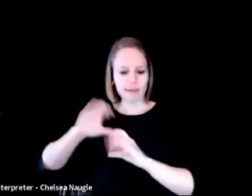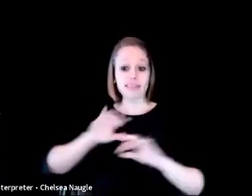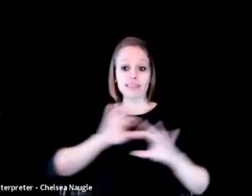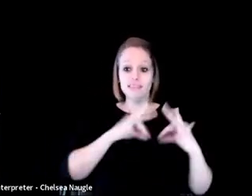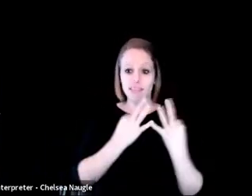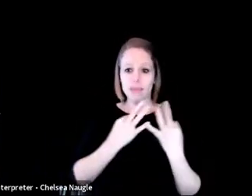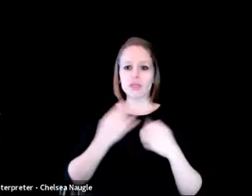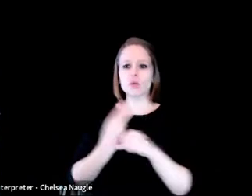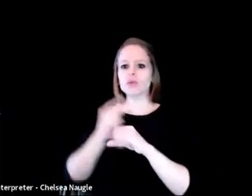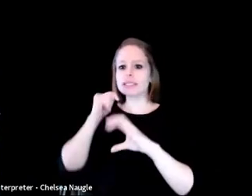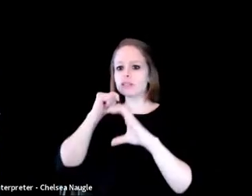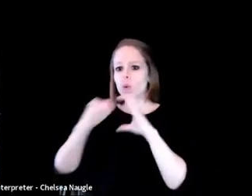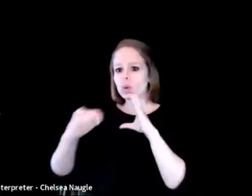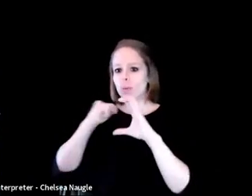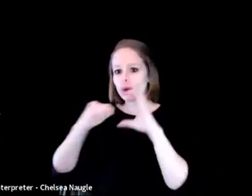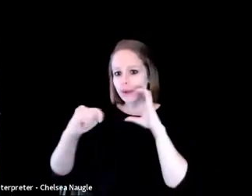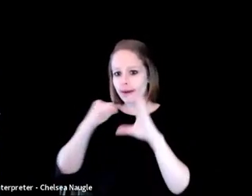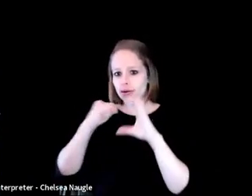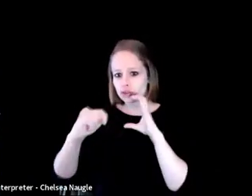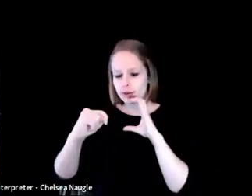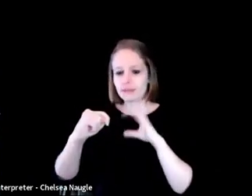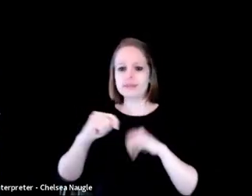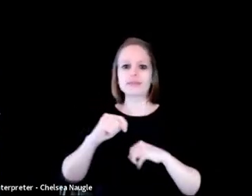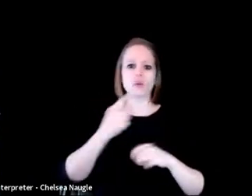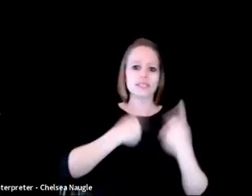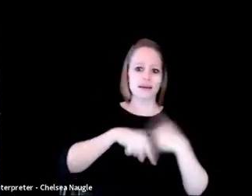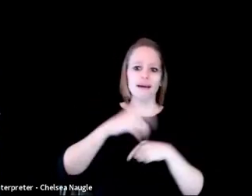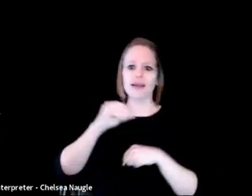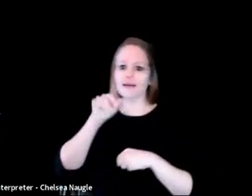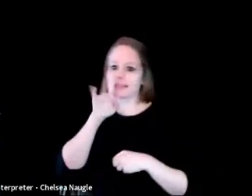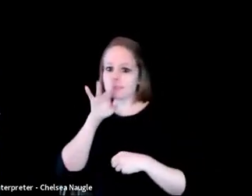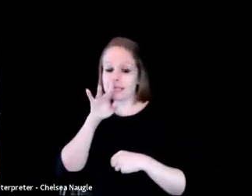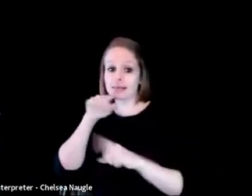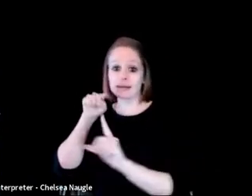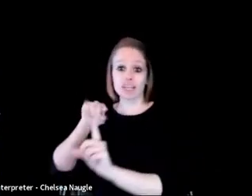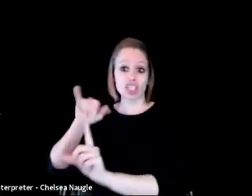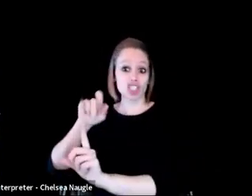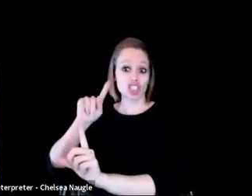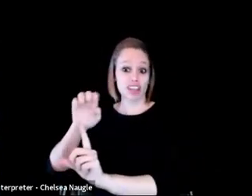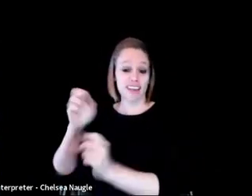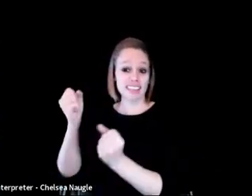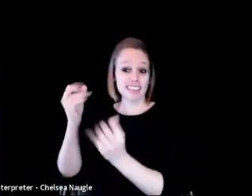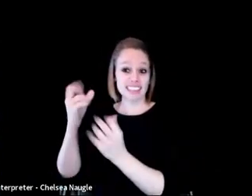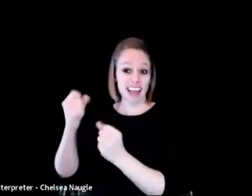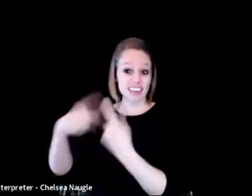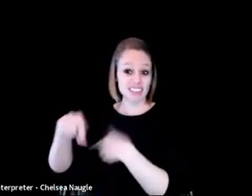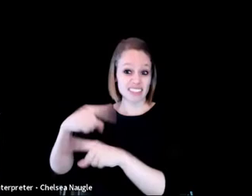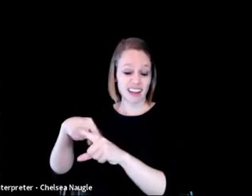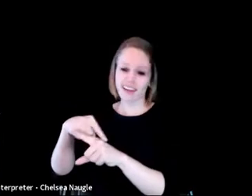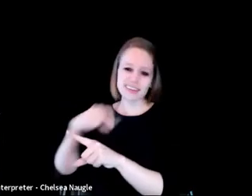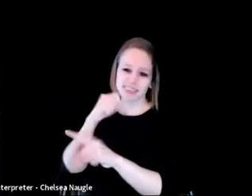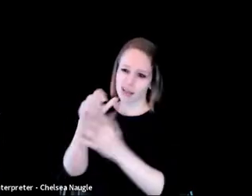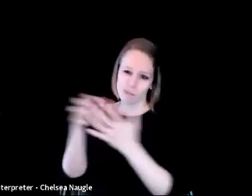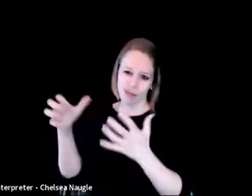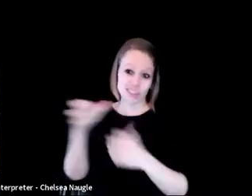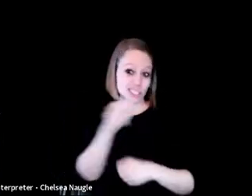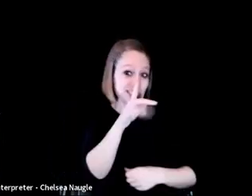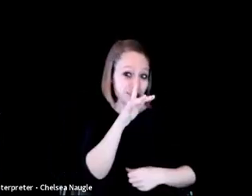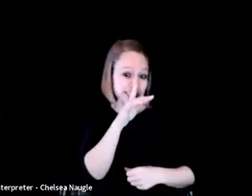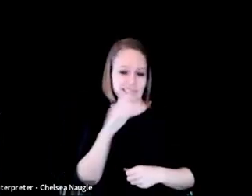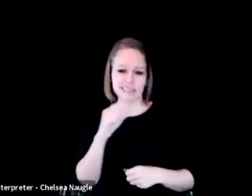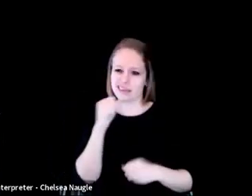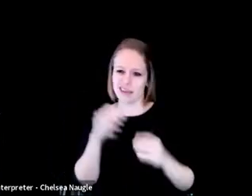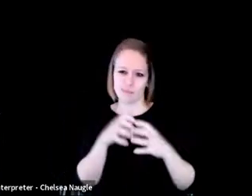total communication, sign language and spoken language. She was not signing very much. She wasn't speaking very much.